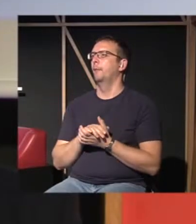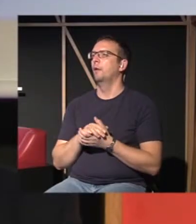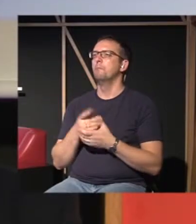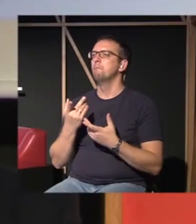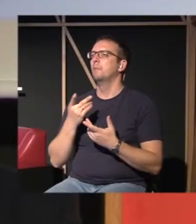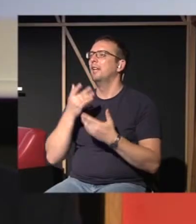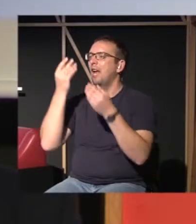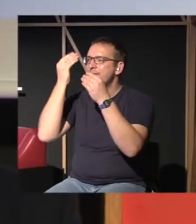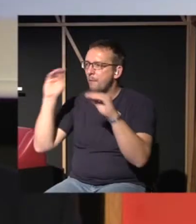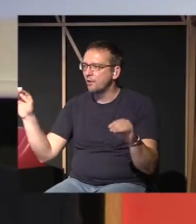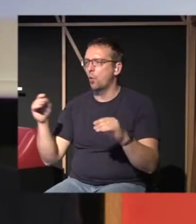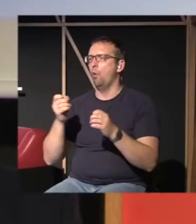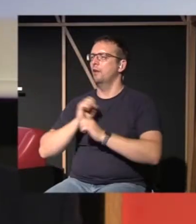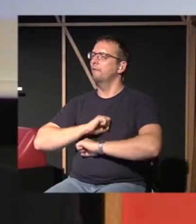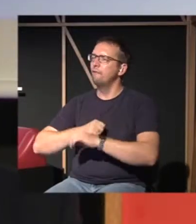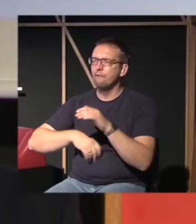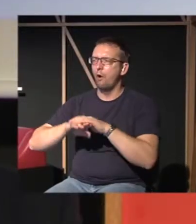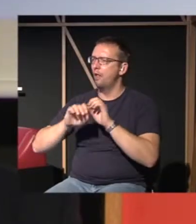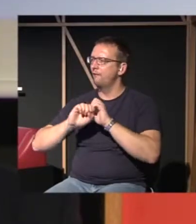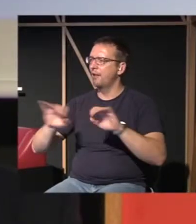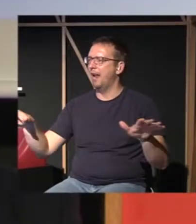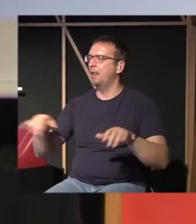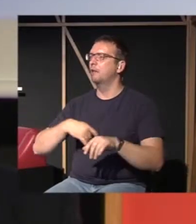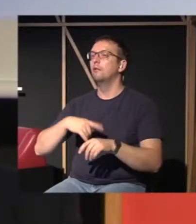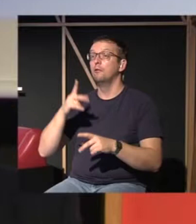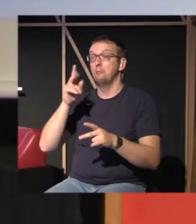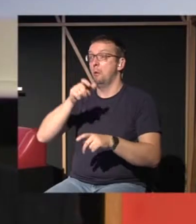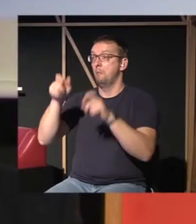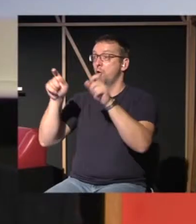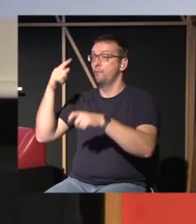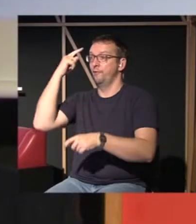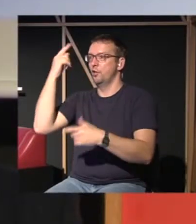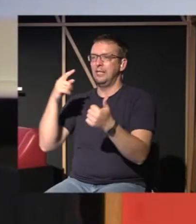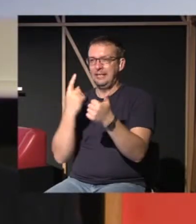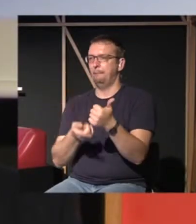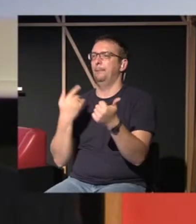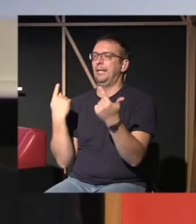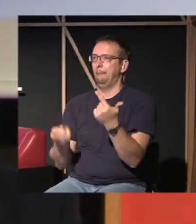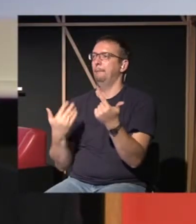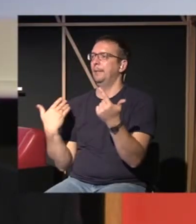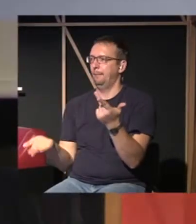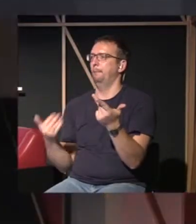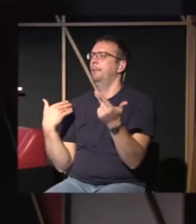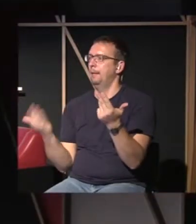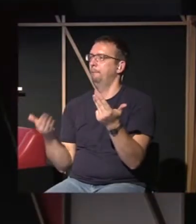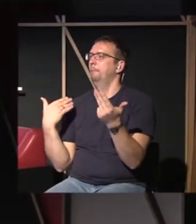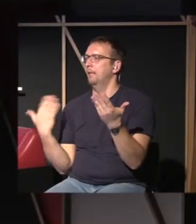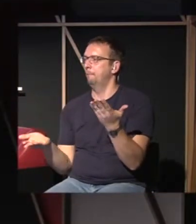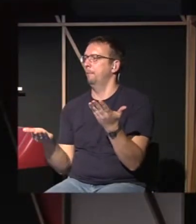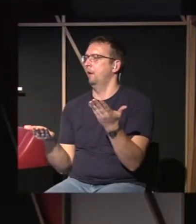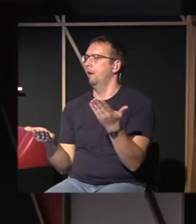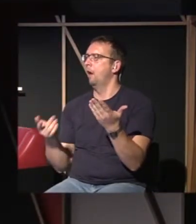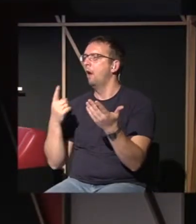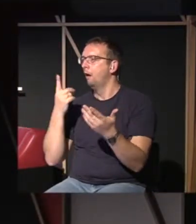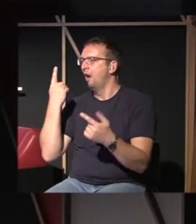So that's why we decided to get involved in the Cafe Week of Action. It's fantastic, thank you. Albert mentioned some of the challenges that